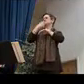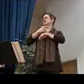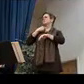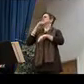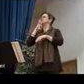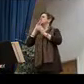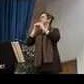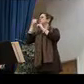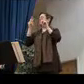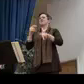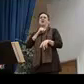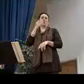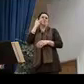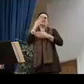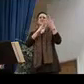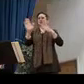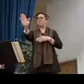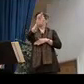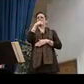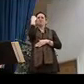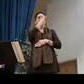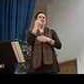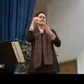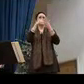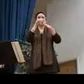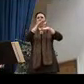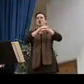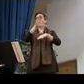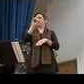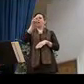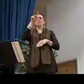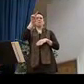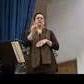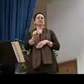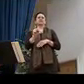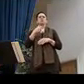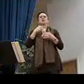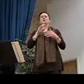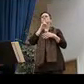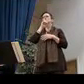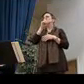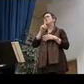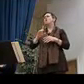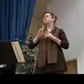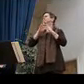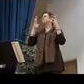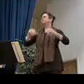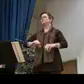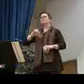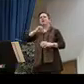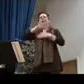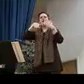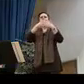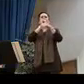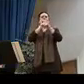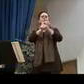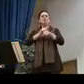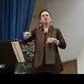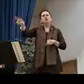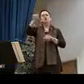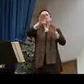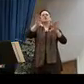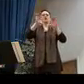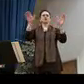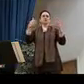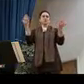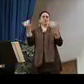our campus. And while I am so incredibly proud of all the work that you've done to get here today, I'm also sad that I'm going to not